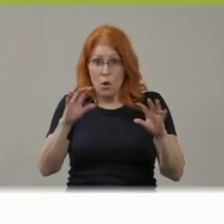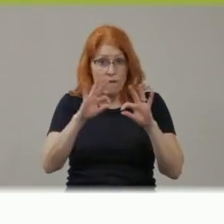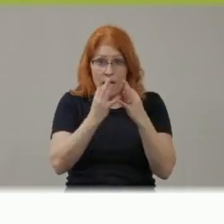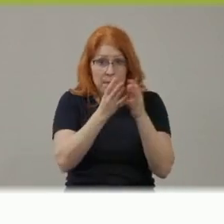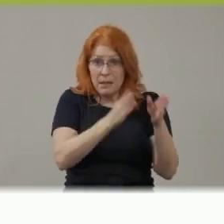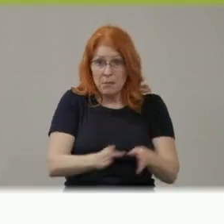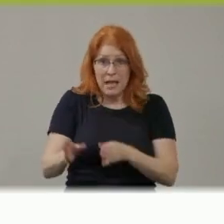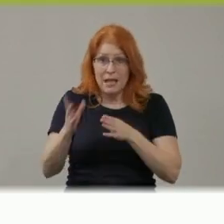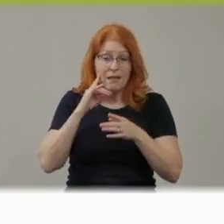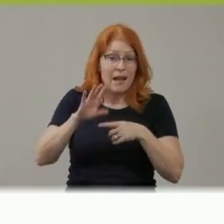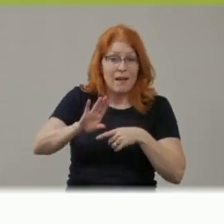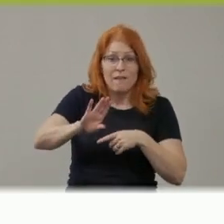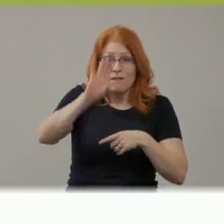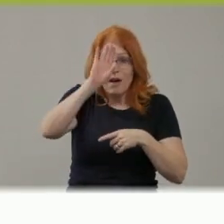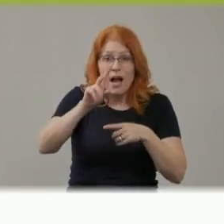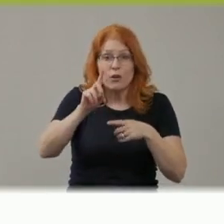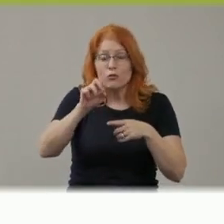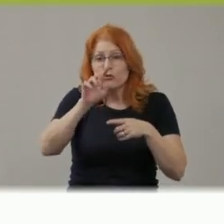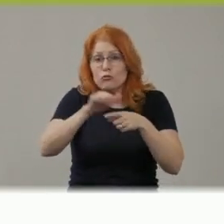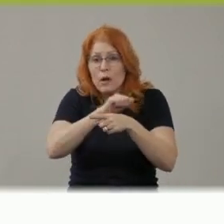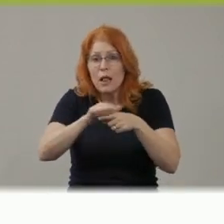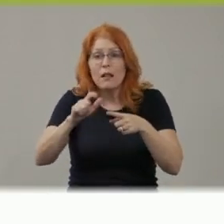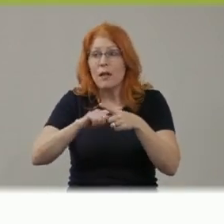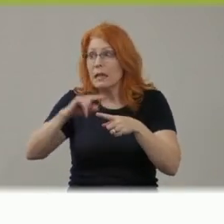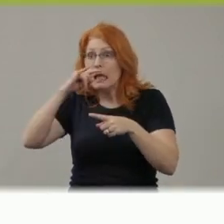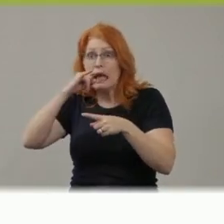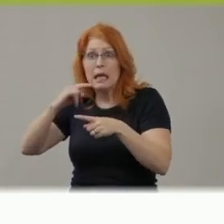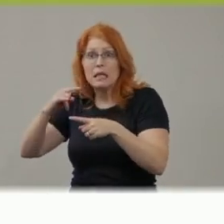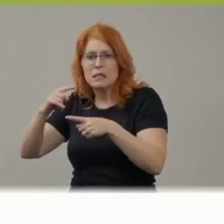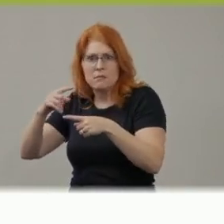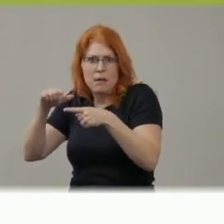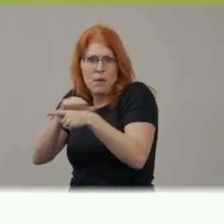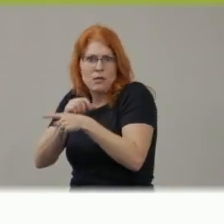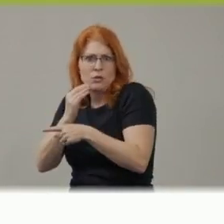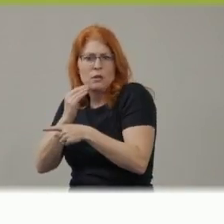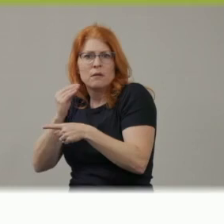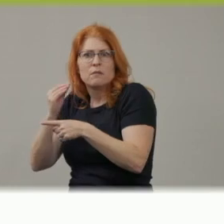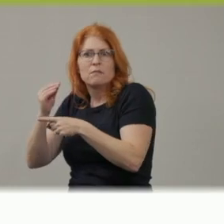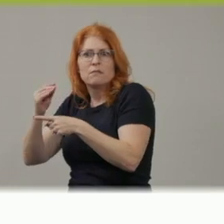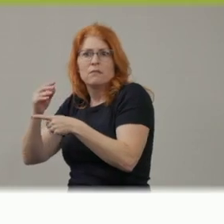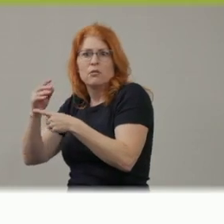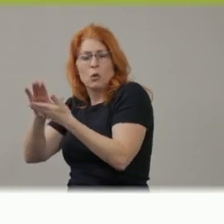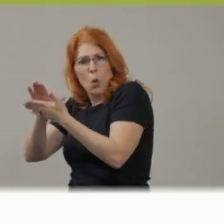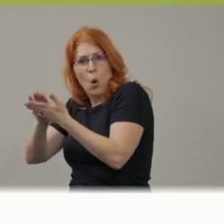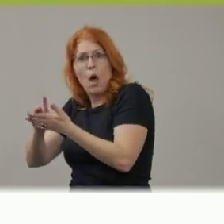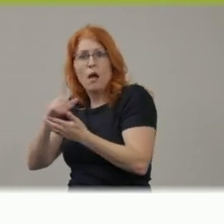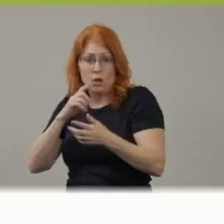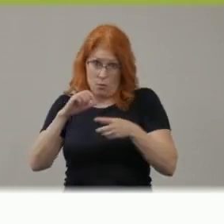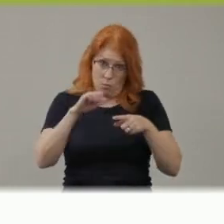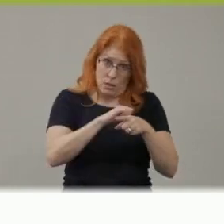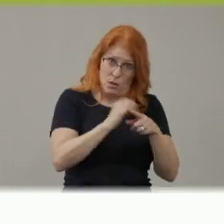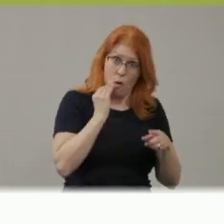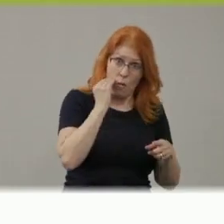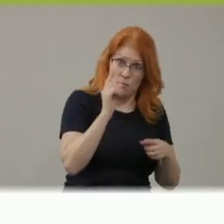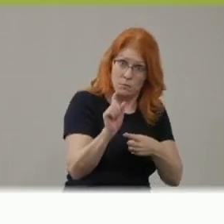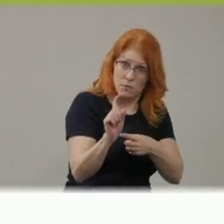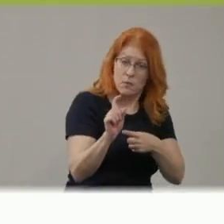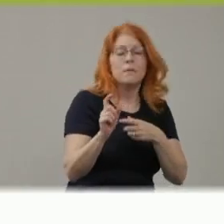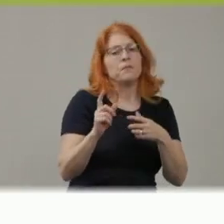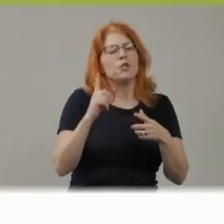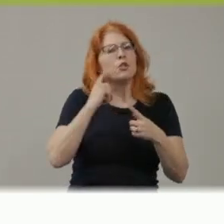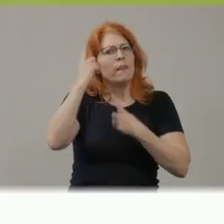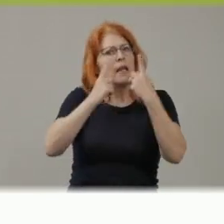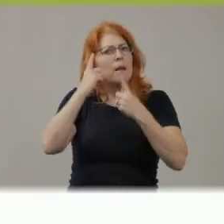like fire drills, our kids at school are doing fire drills. Are we doing them at home? We should be thinking about these things